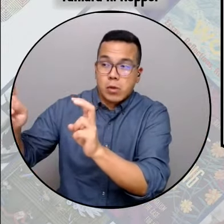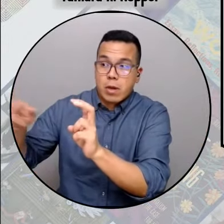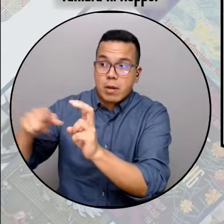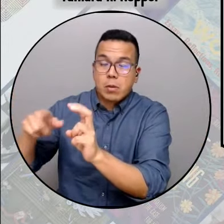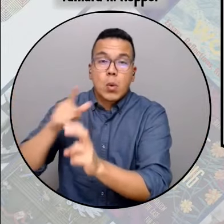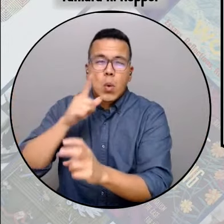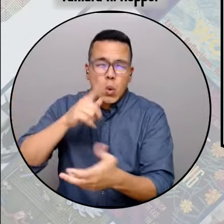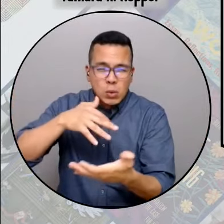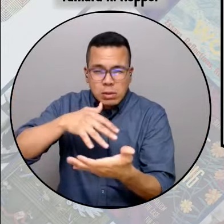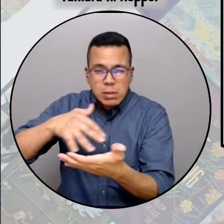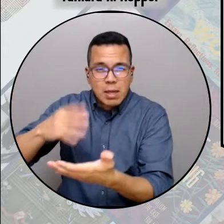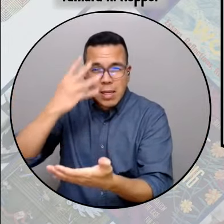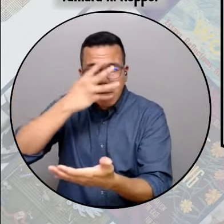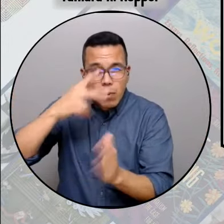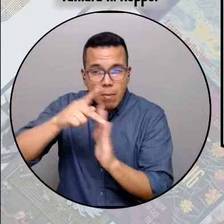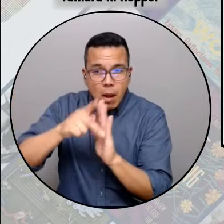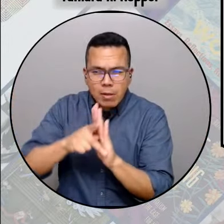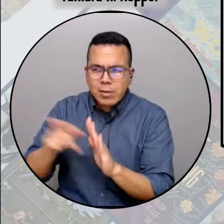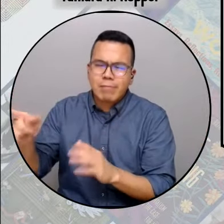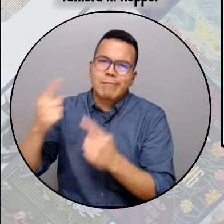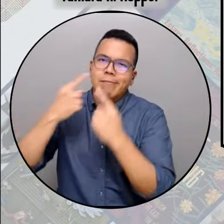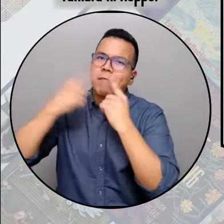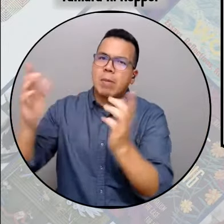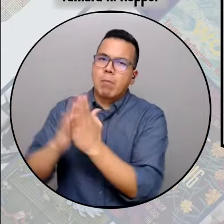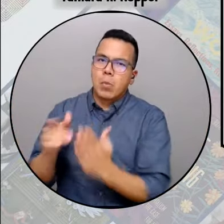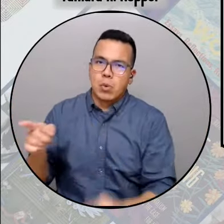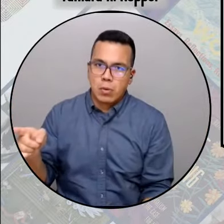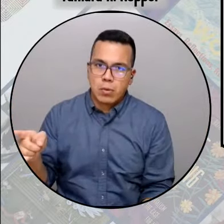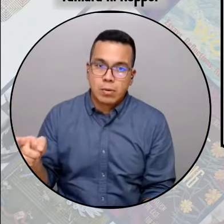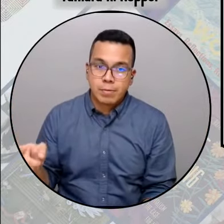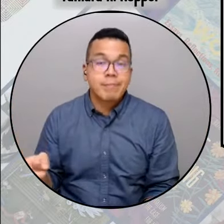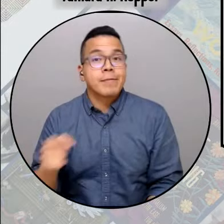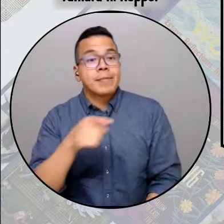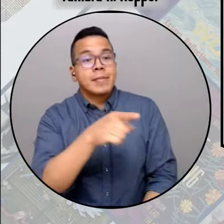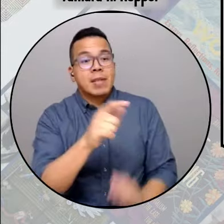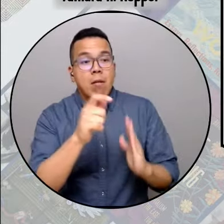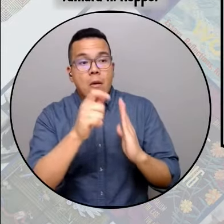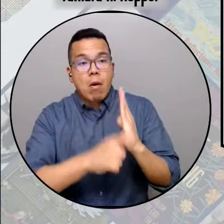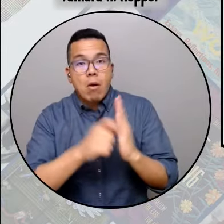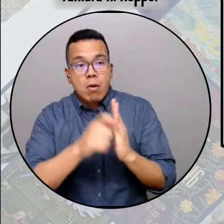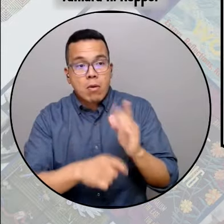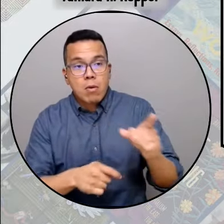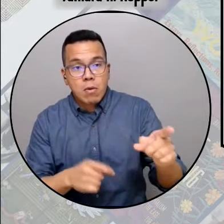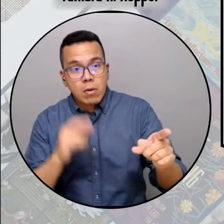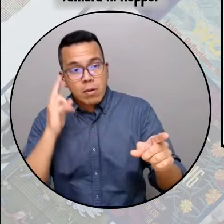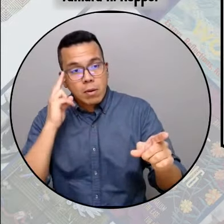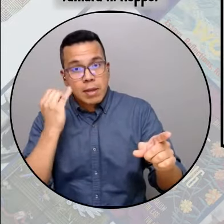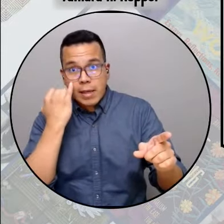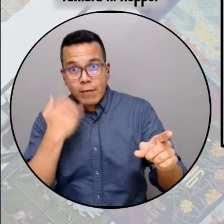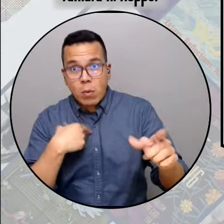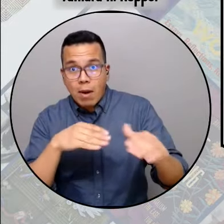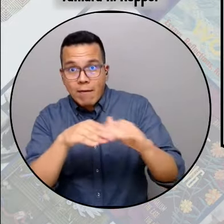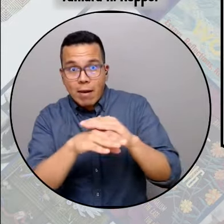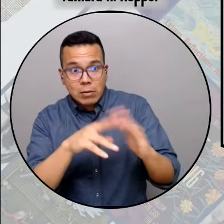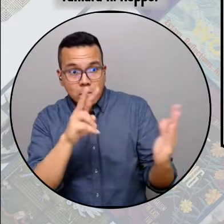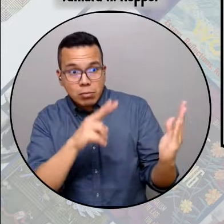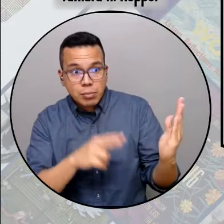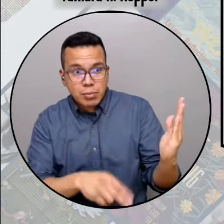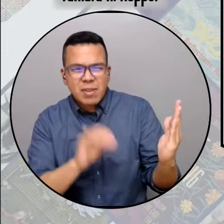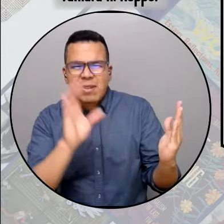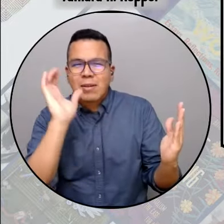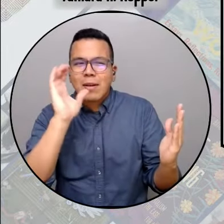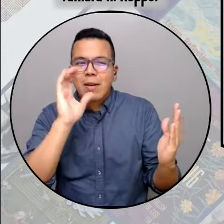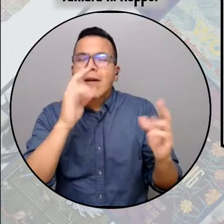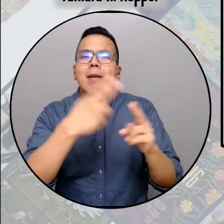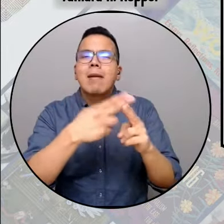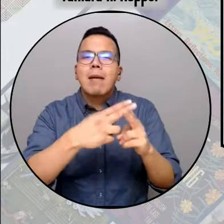very familiar with. It's a very well-known book. And this is an article I would recommend for people who have access to it and interest, The Strange Career of the Legal